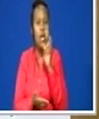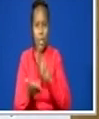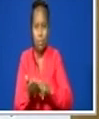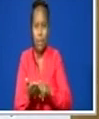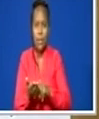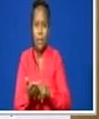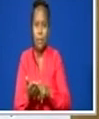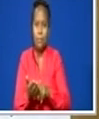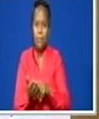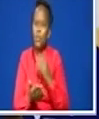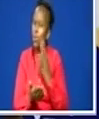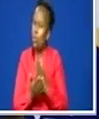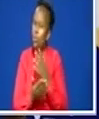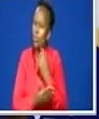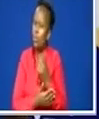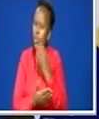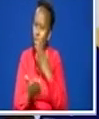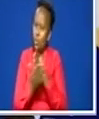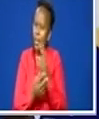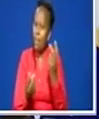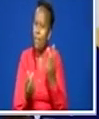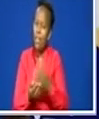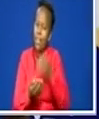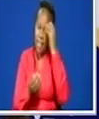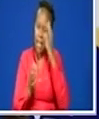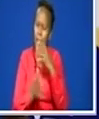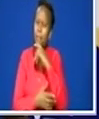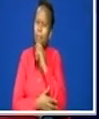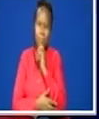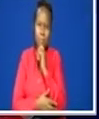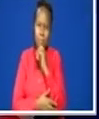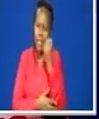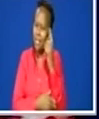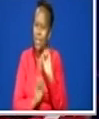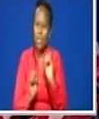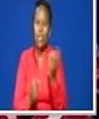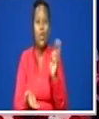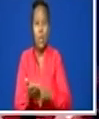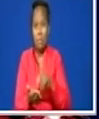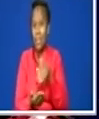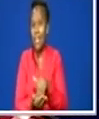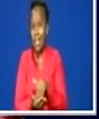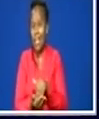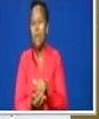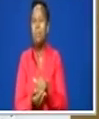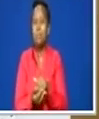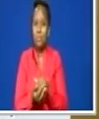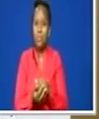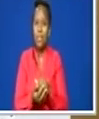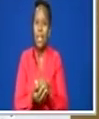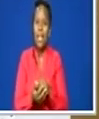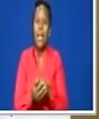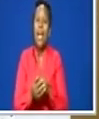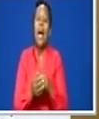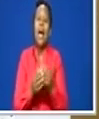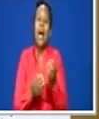like, no, actually I'm very sure even the learner has that look like, Mwalimu Rudia, okay. So please let's do the definition